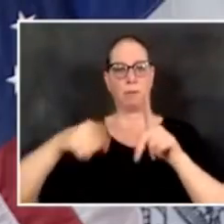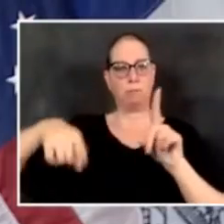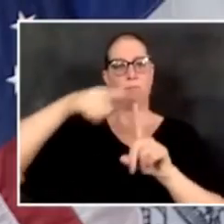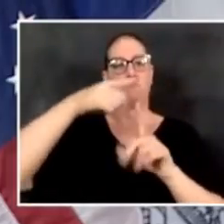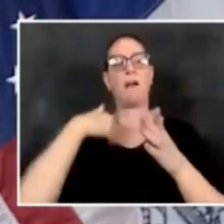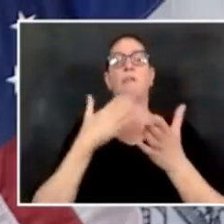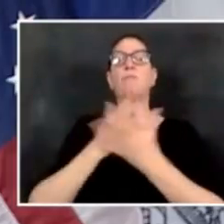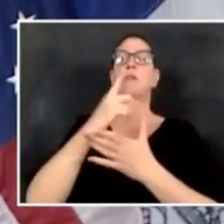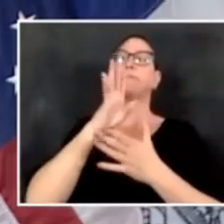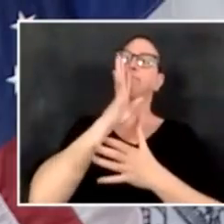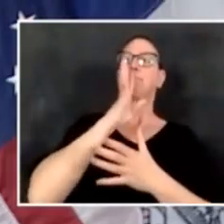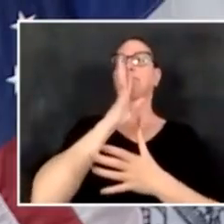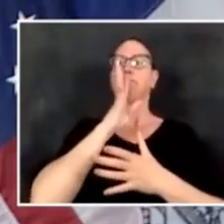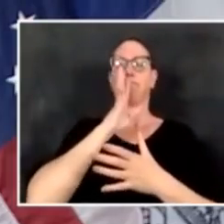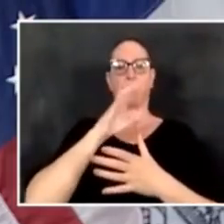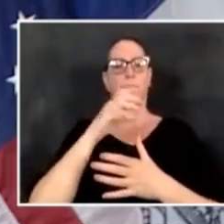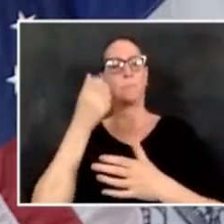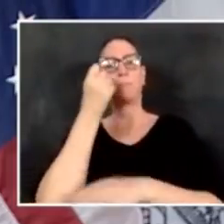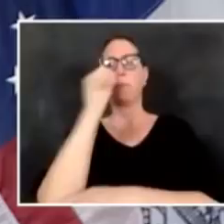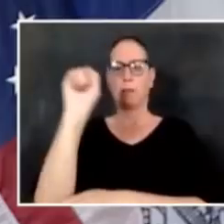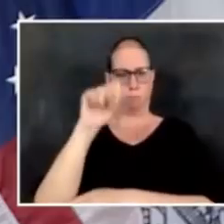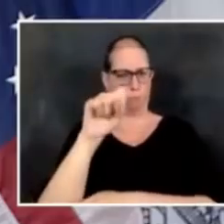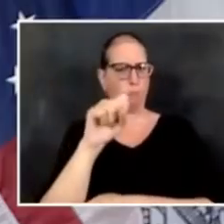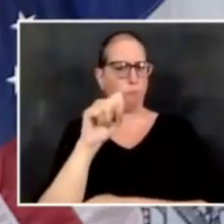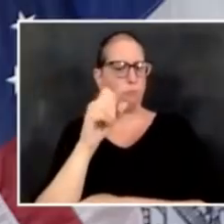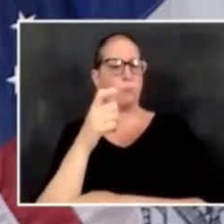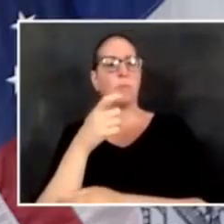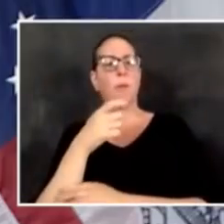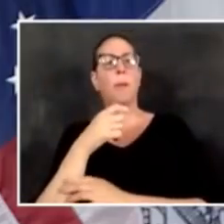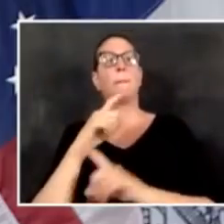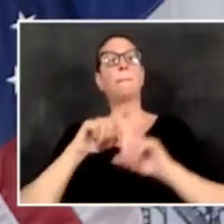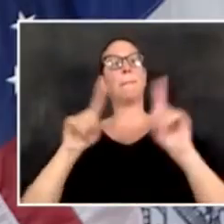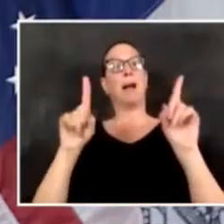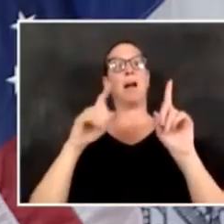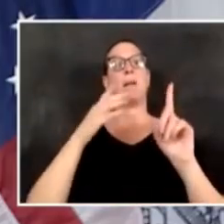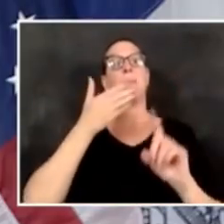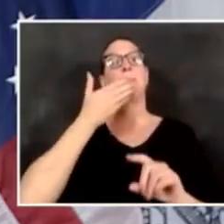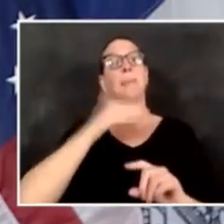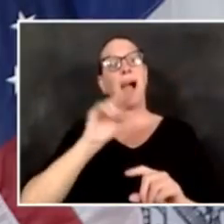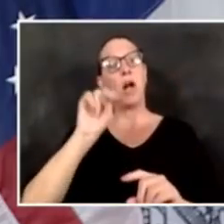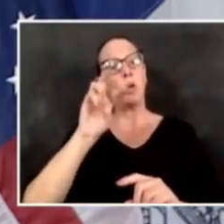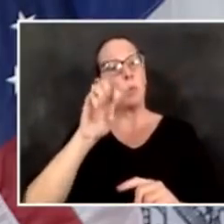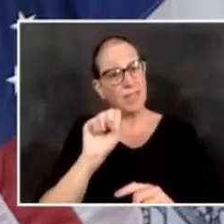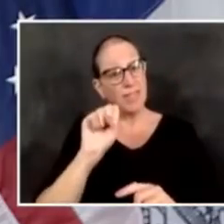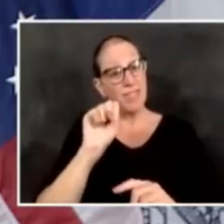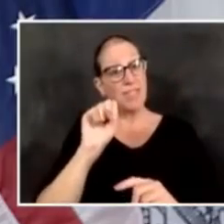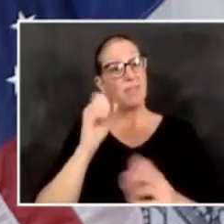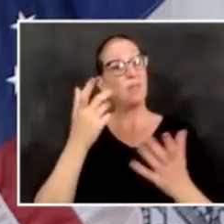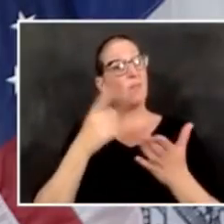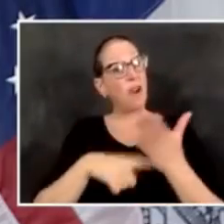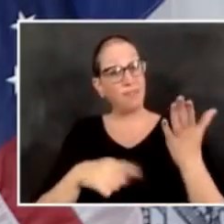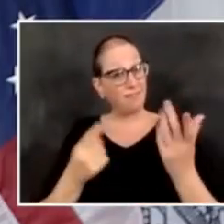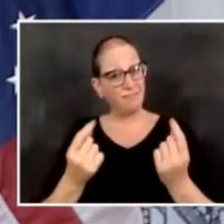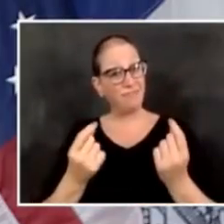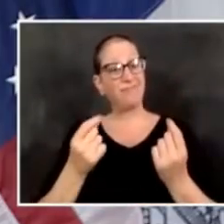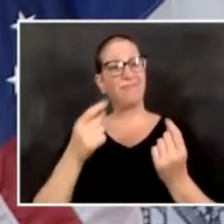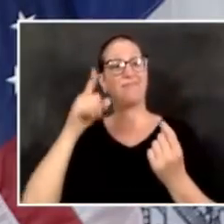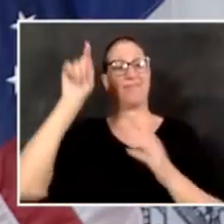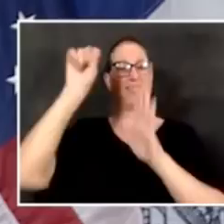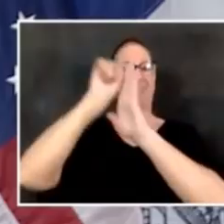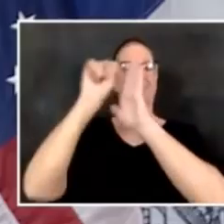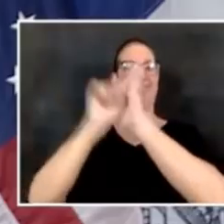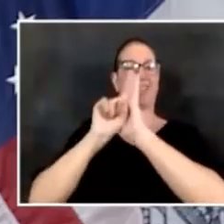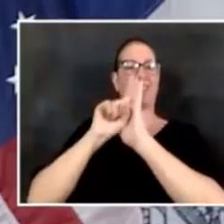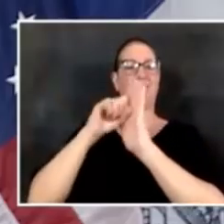But now comes the bad news. We're in a pandemic, and there's been executive orders issued, and these are not policies of the police department. These are